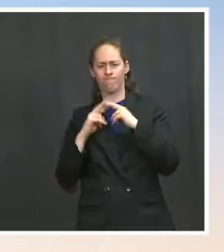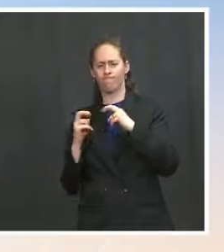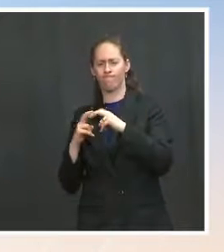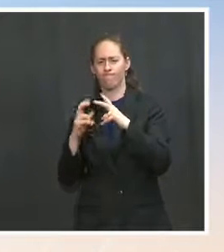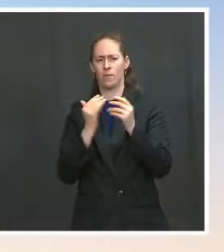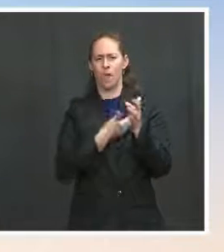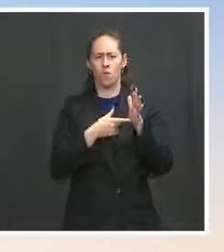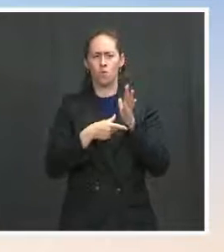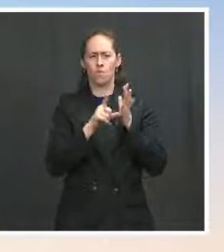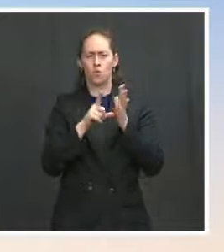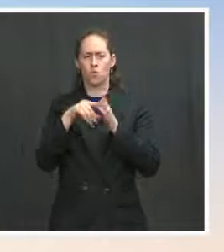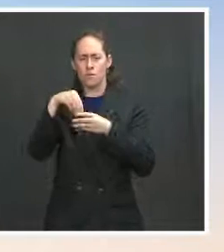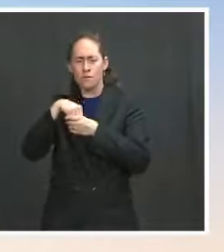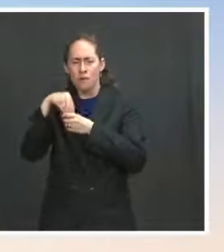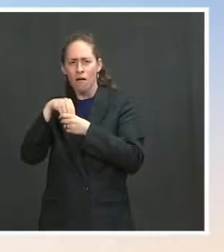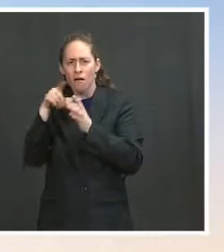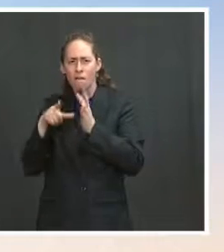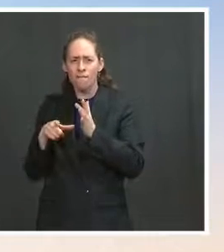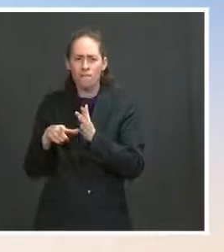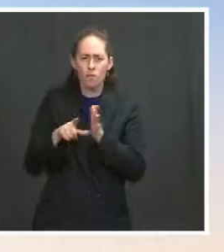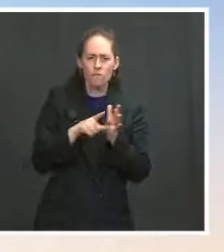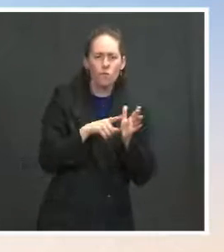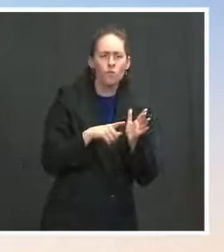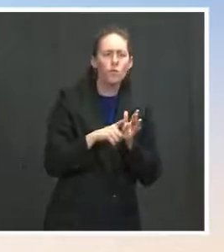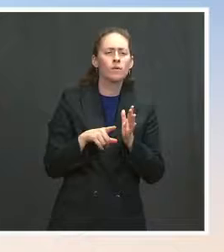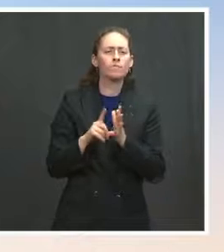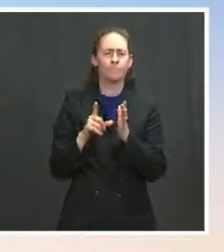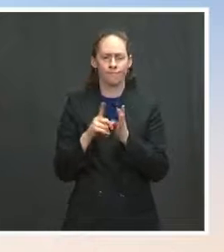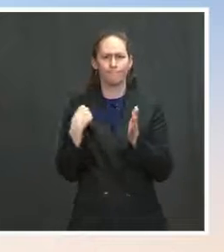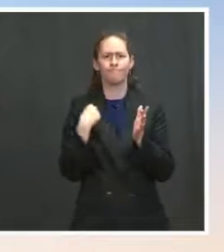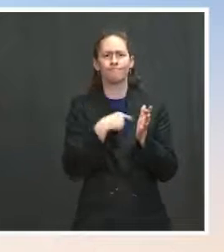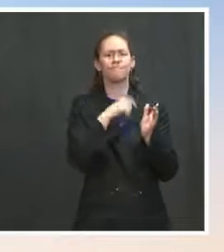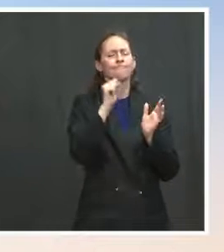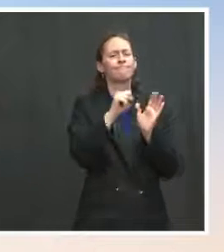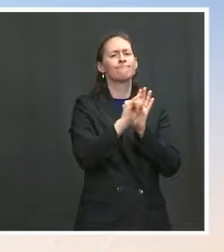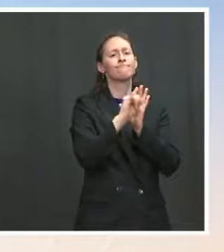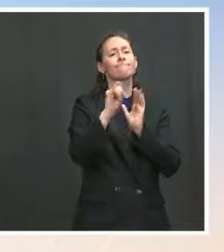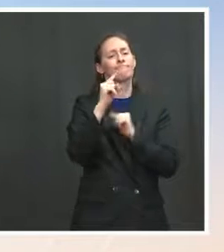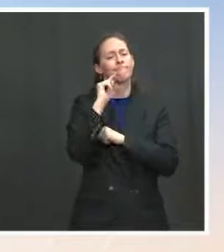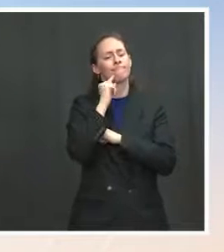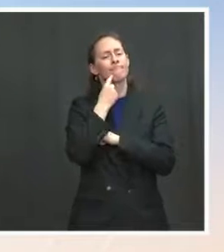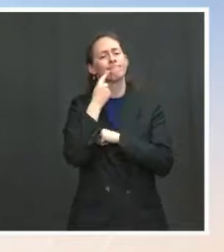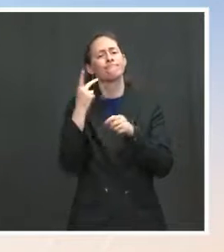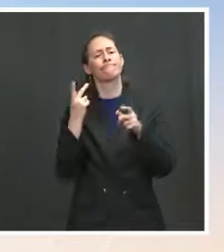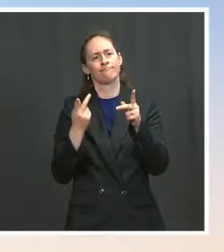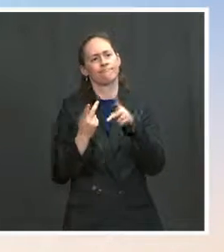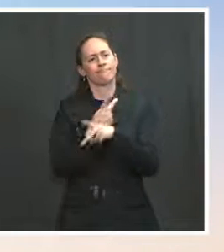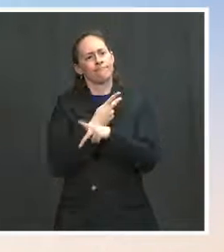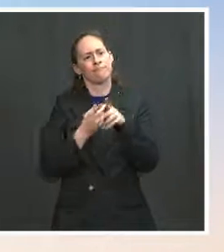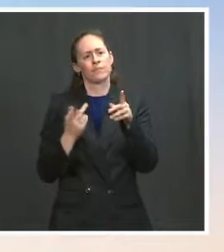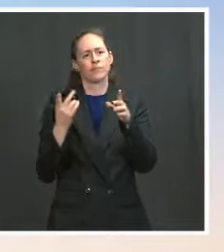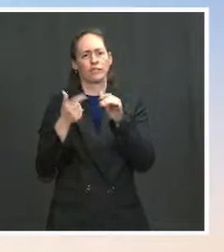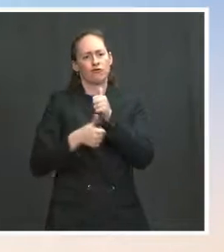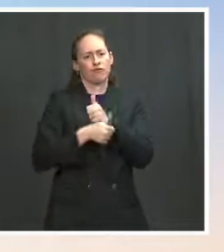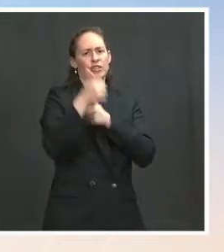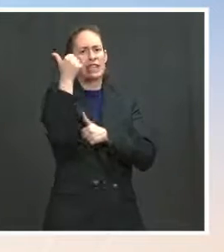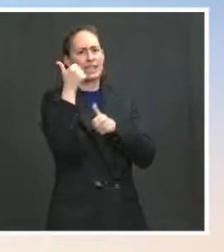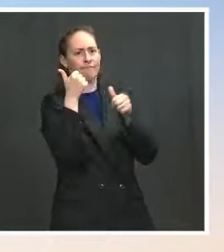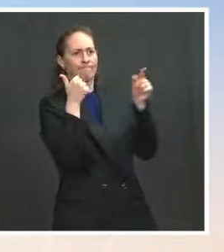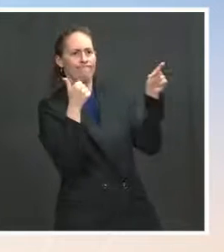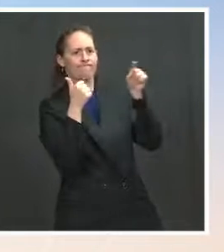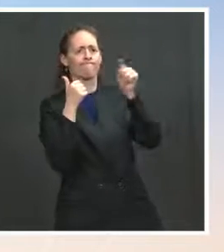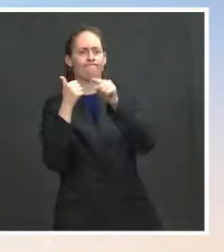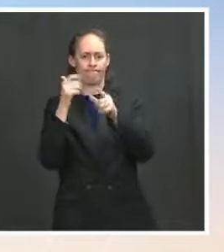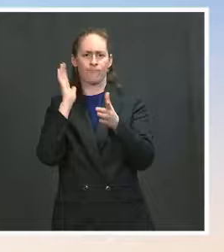lines of effort, because we recognize this is an increasing threat, that it is a threat here, but it's also a threat around the world, and certainly one that we'll be discussing on the president's